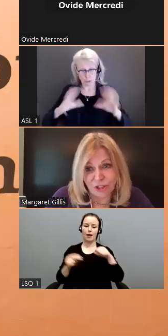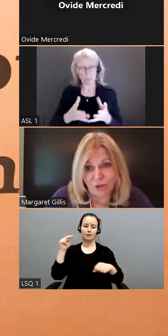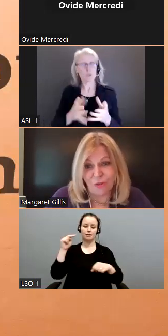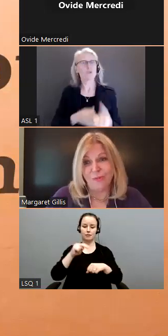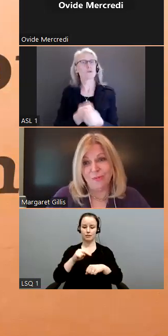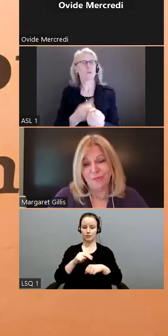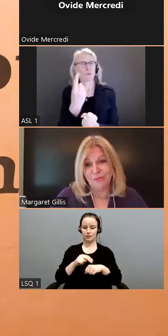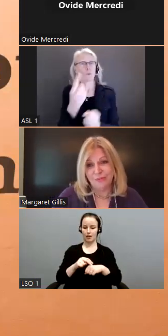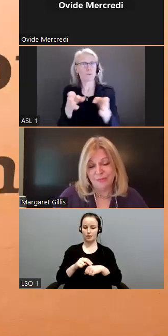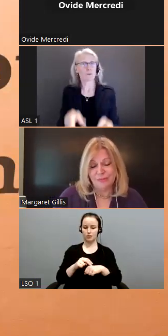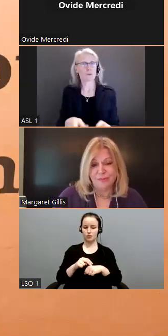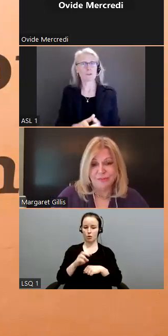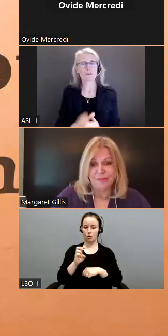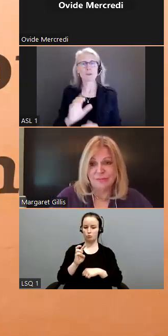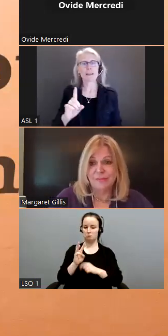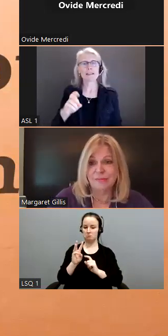over to you.